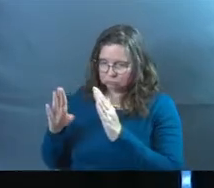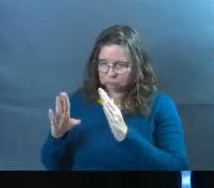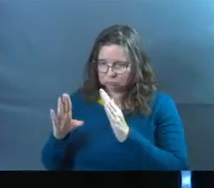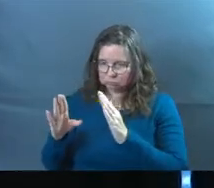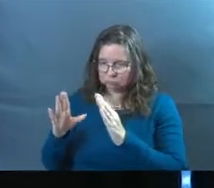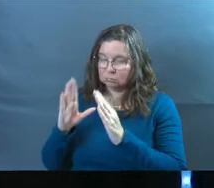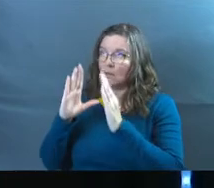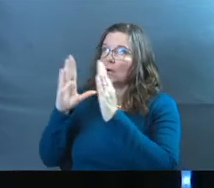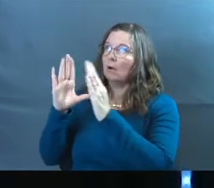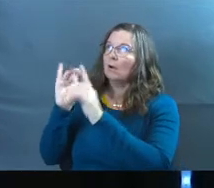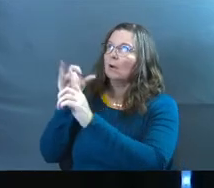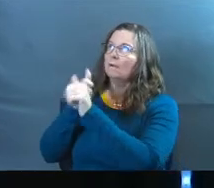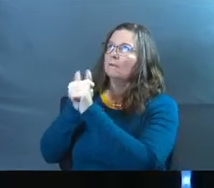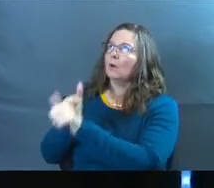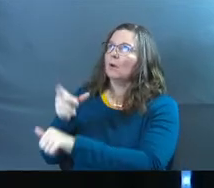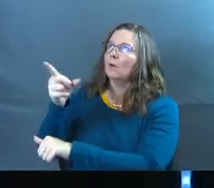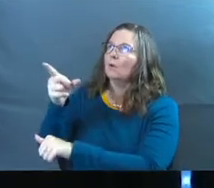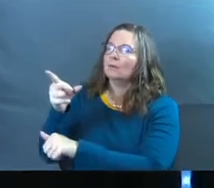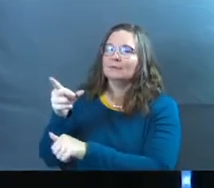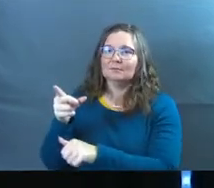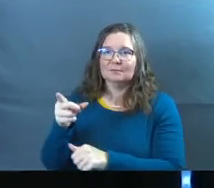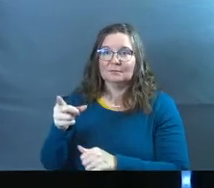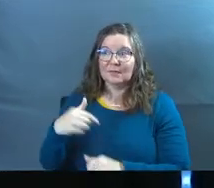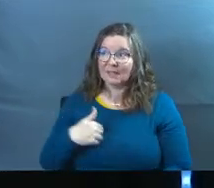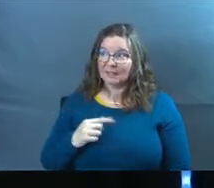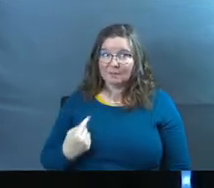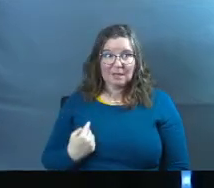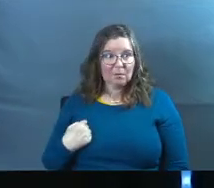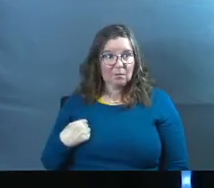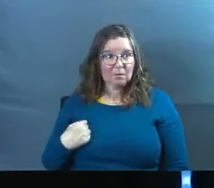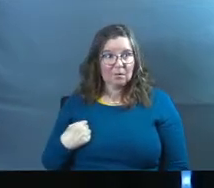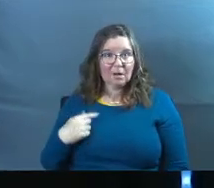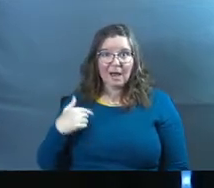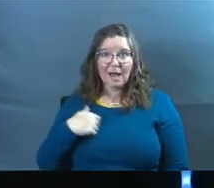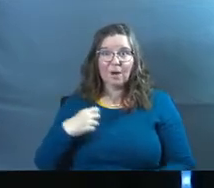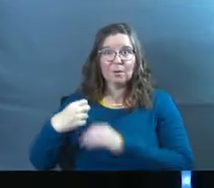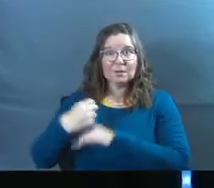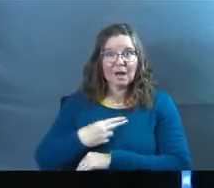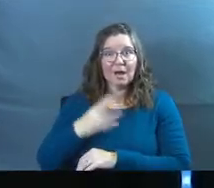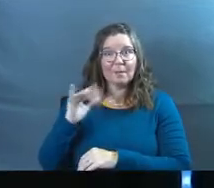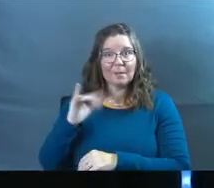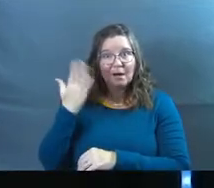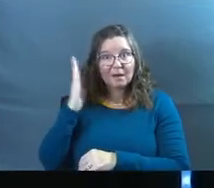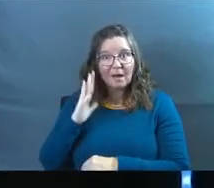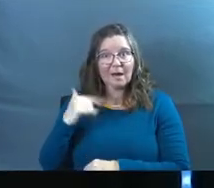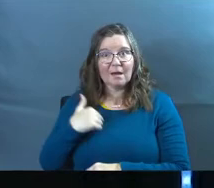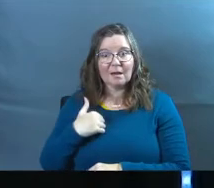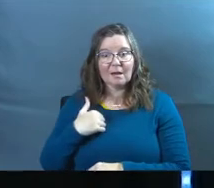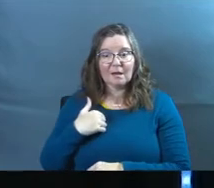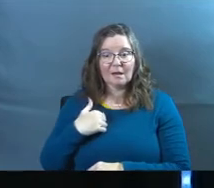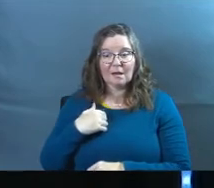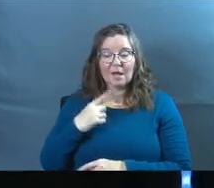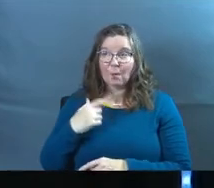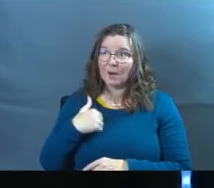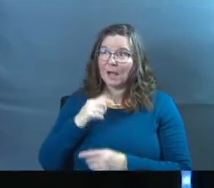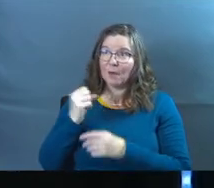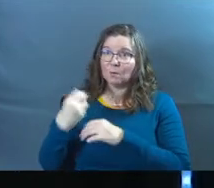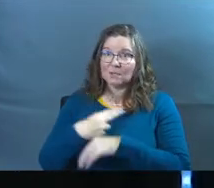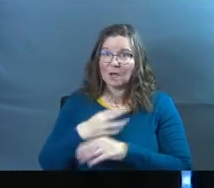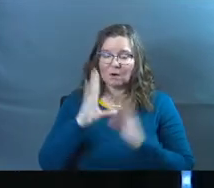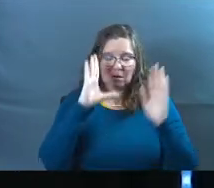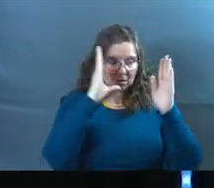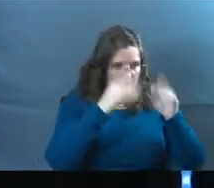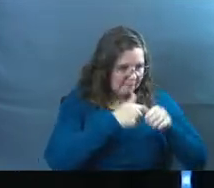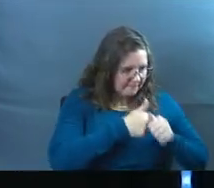just me? And I came out conquered by God. And when I was conquered, I was weirdly